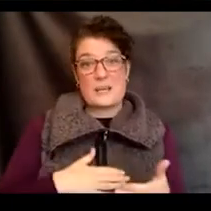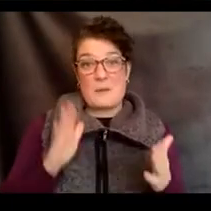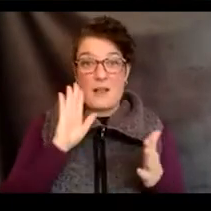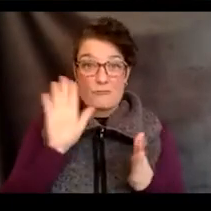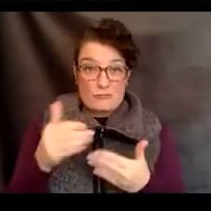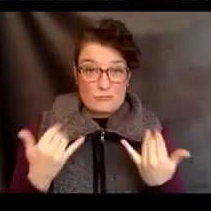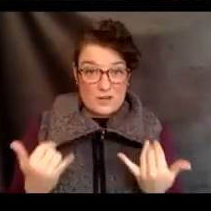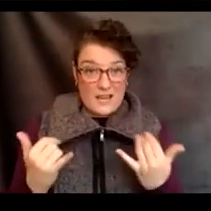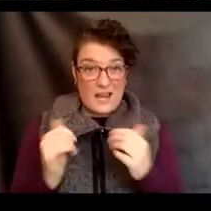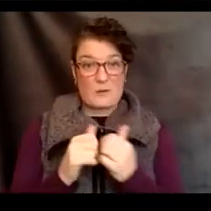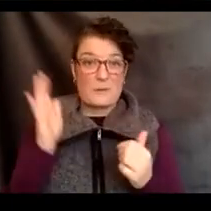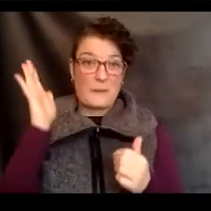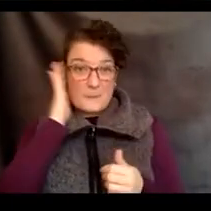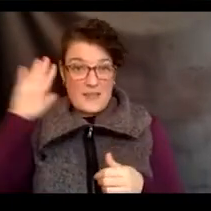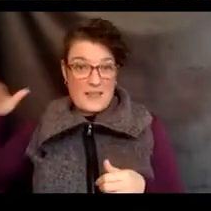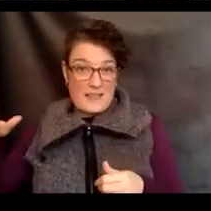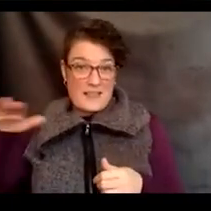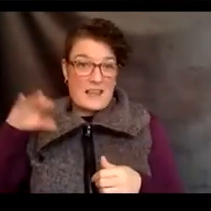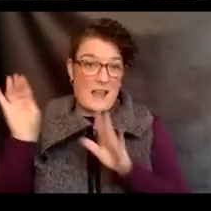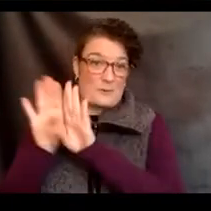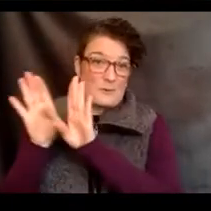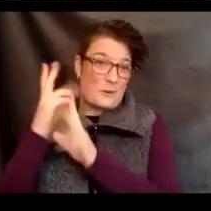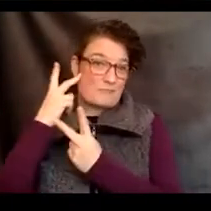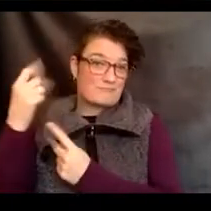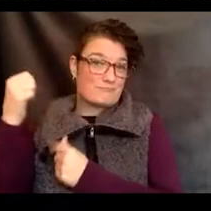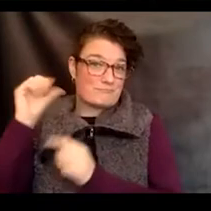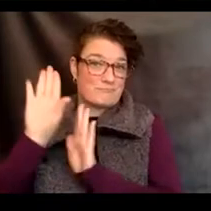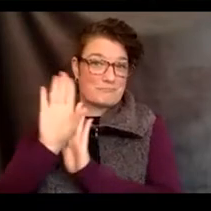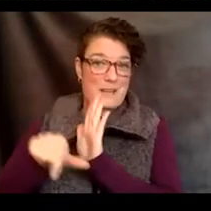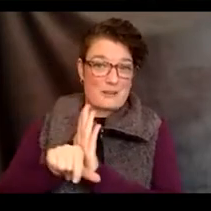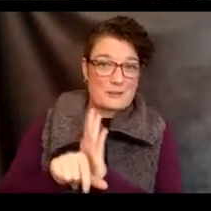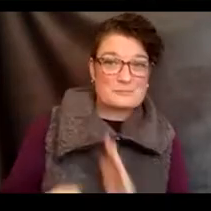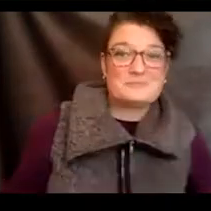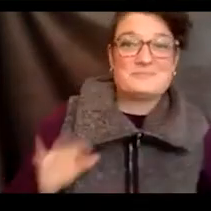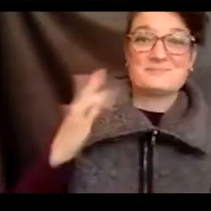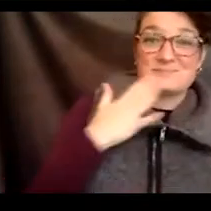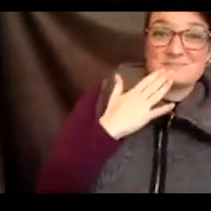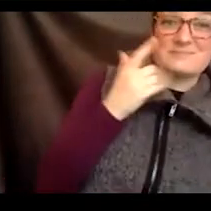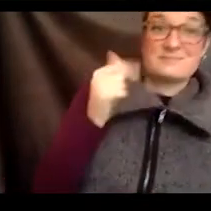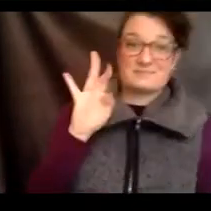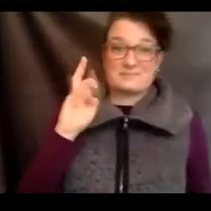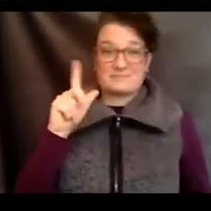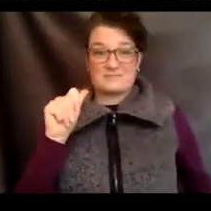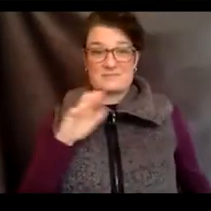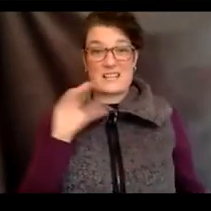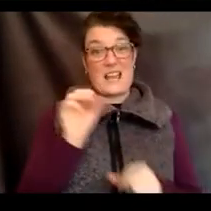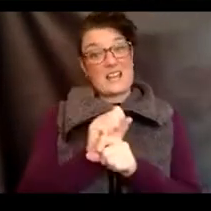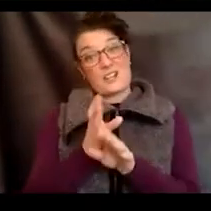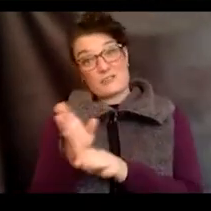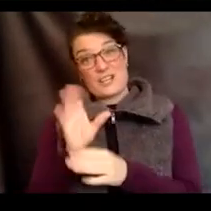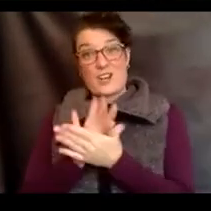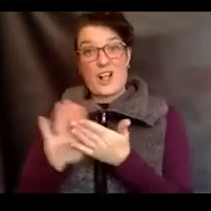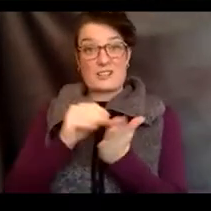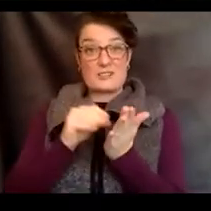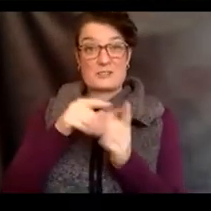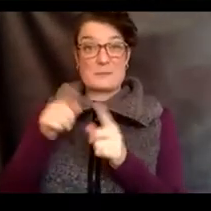now with my bed and door in the background. Thank you, Gabriela. And career and college specialist from Redwood High School,